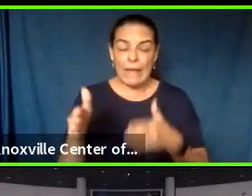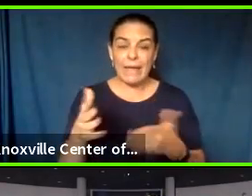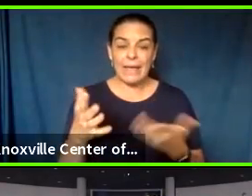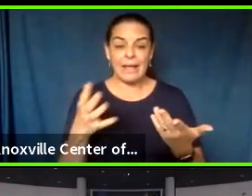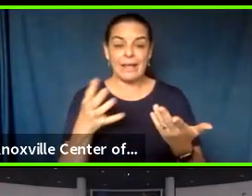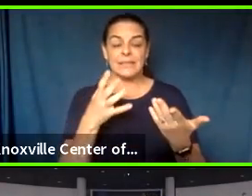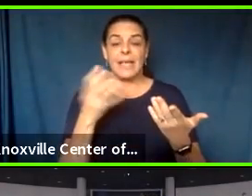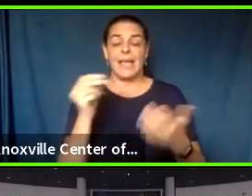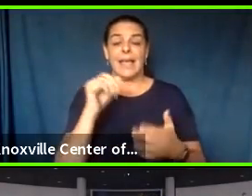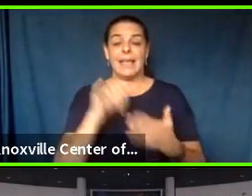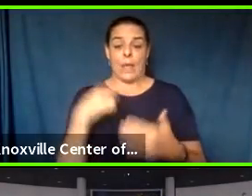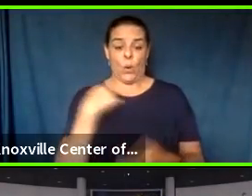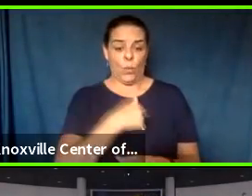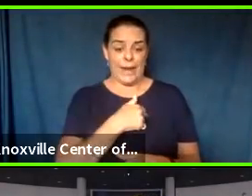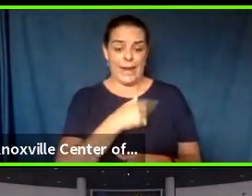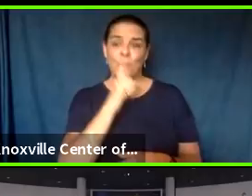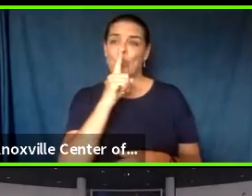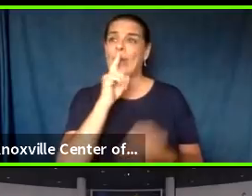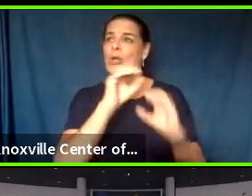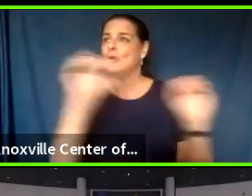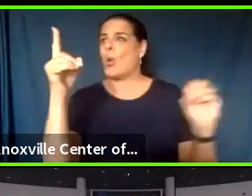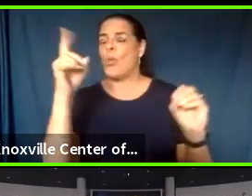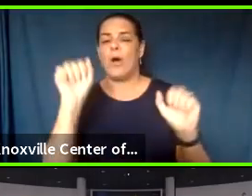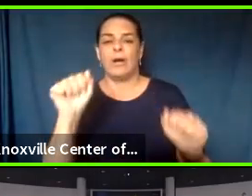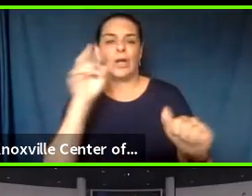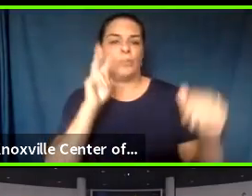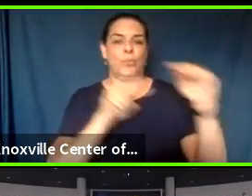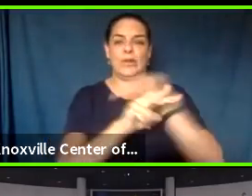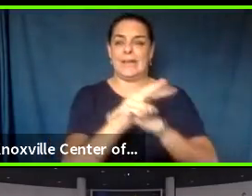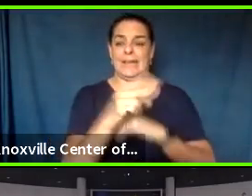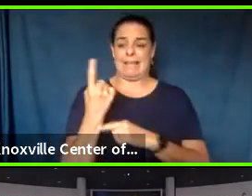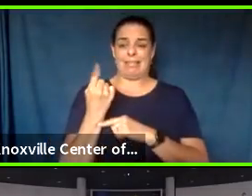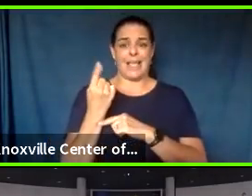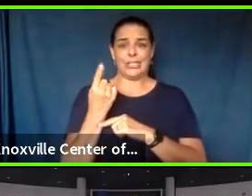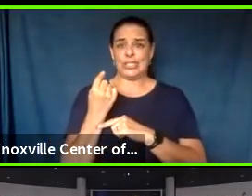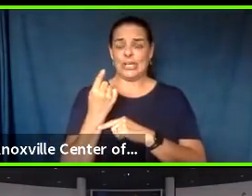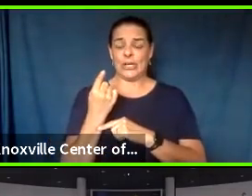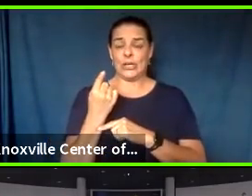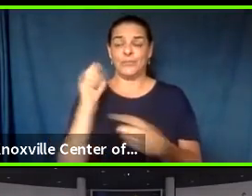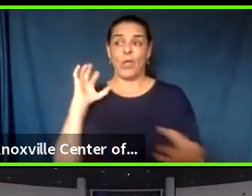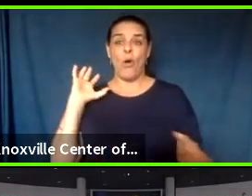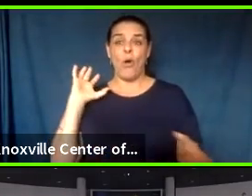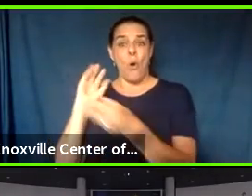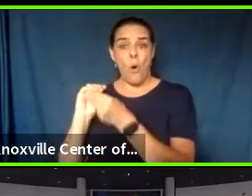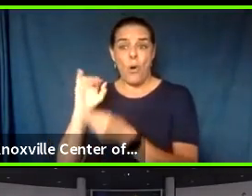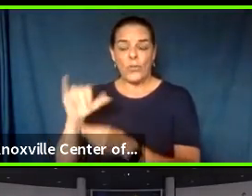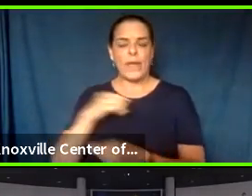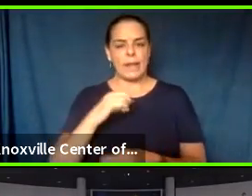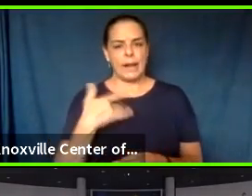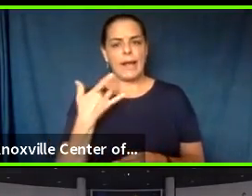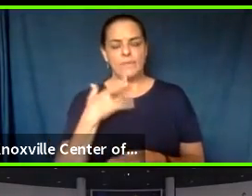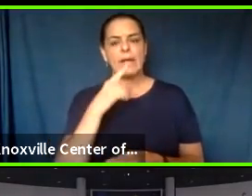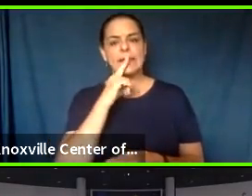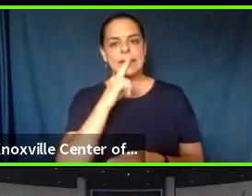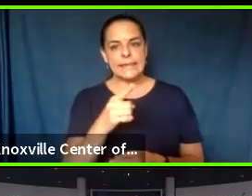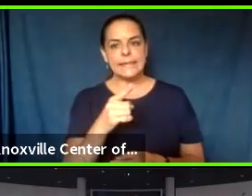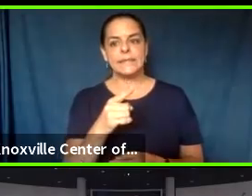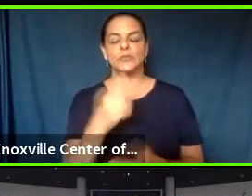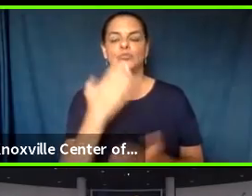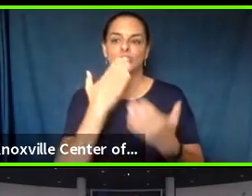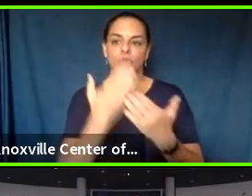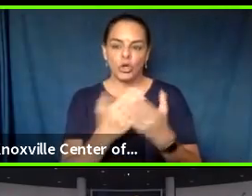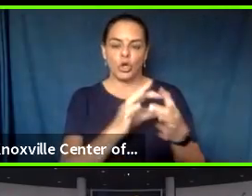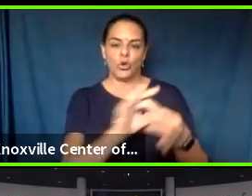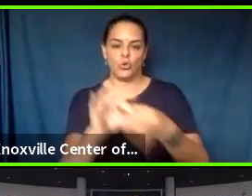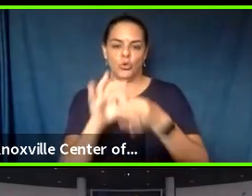no one could have predicted just a year ago. All of that being said, I do think there is a productive and unified path forward to